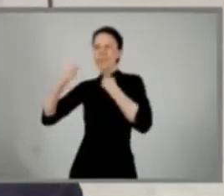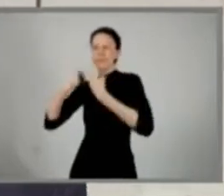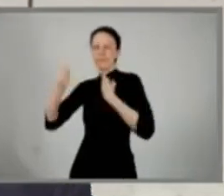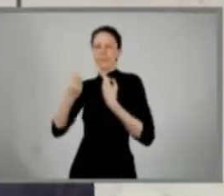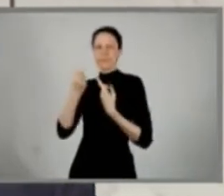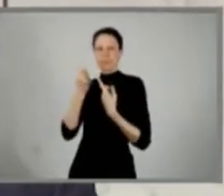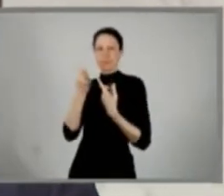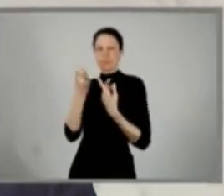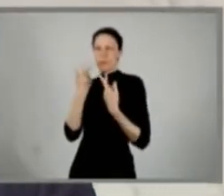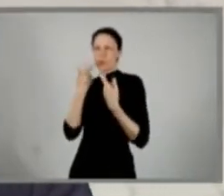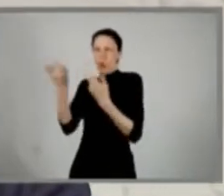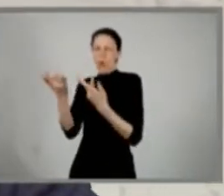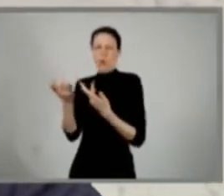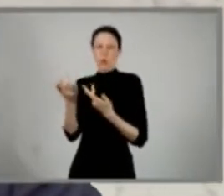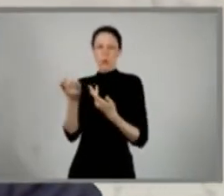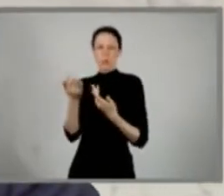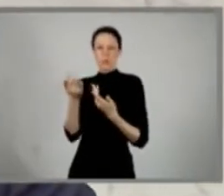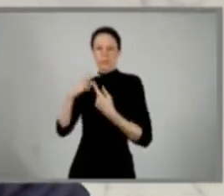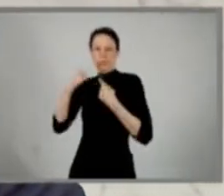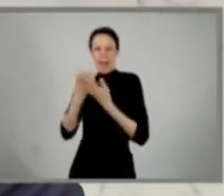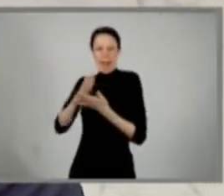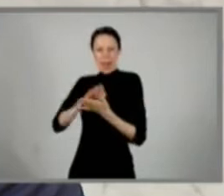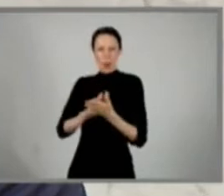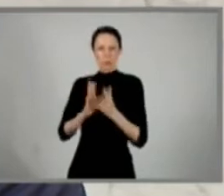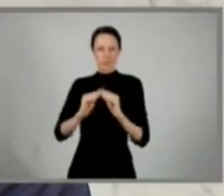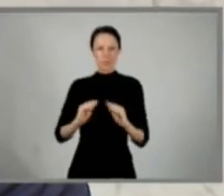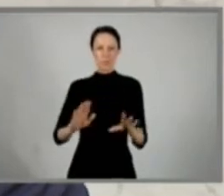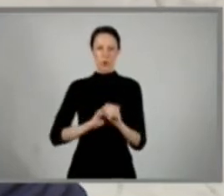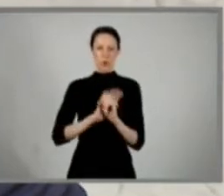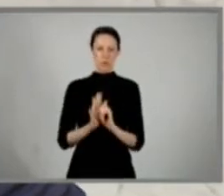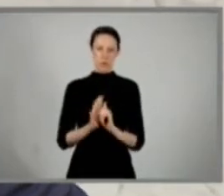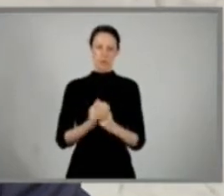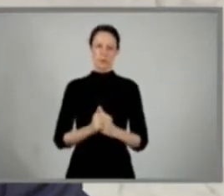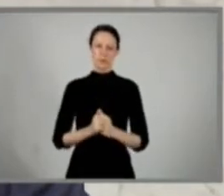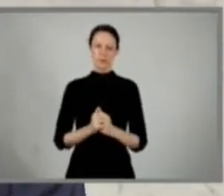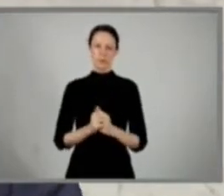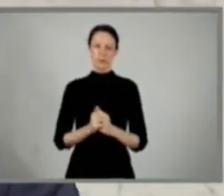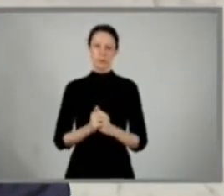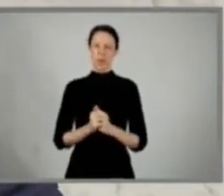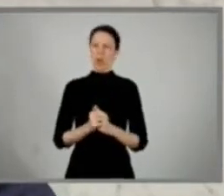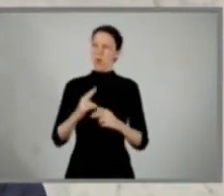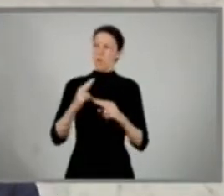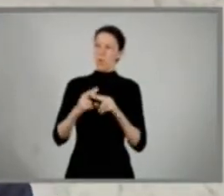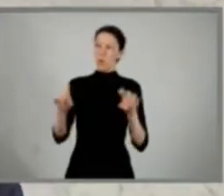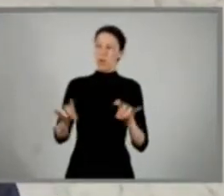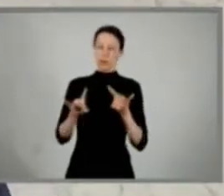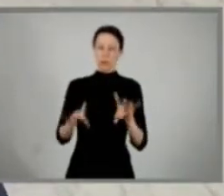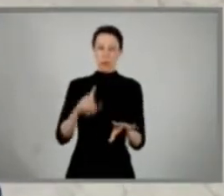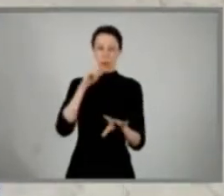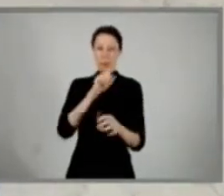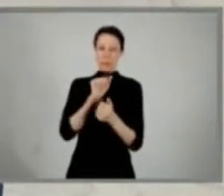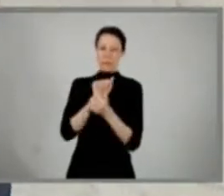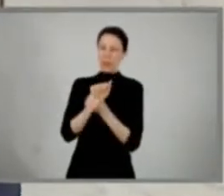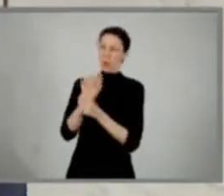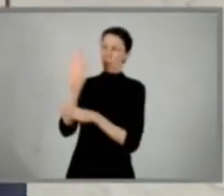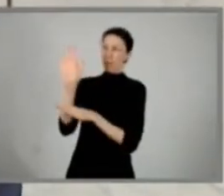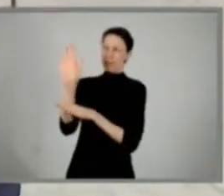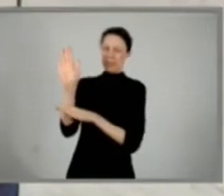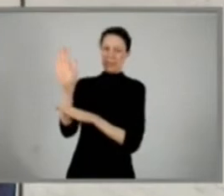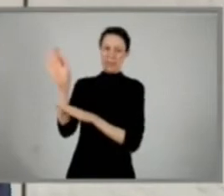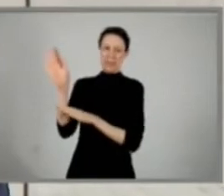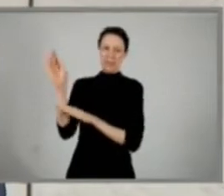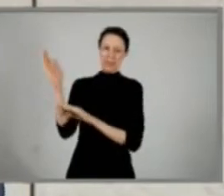terms of getting Australians home, there's greater flexibility that will be applied to the caps. The caps have been done on a